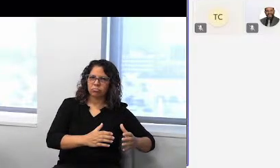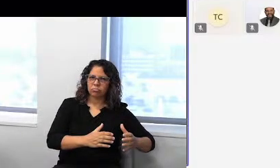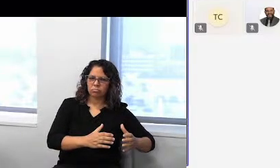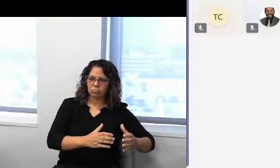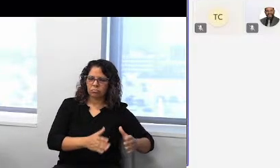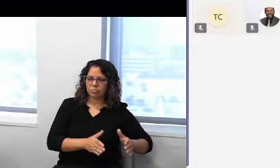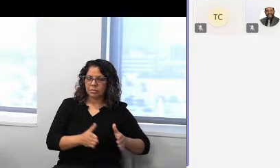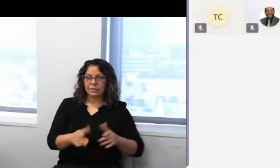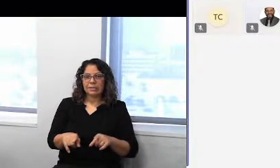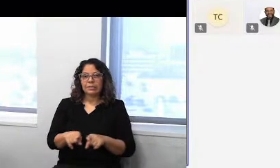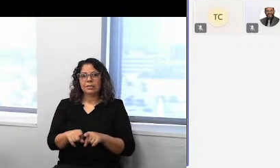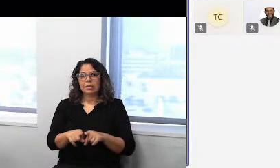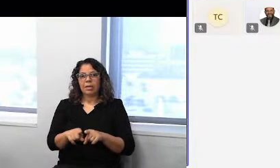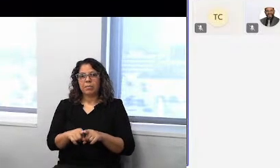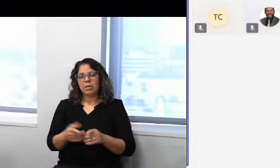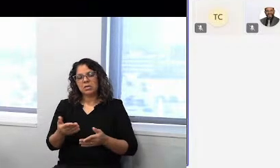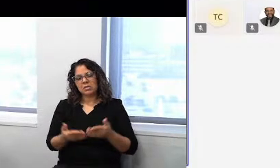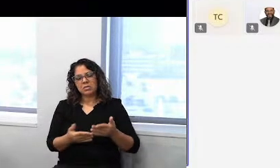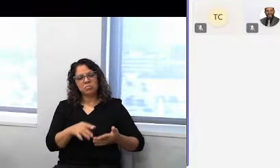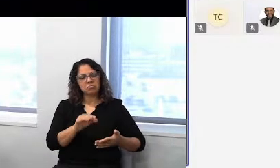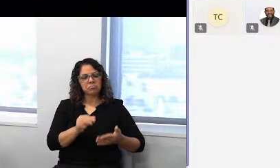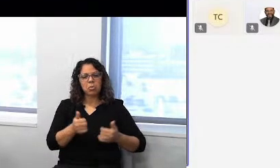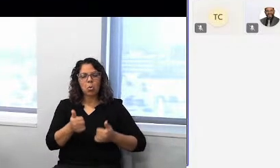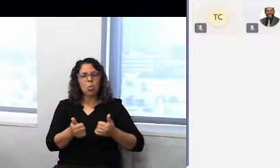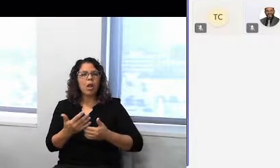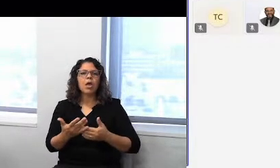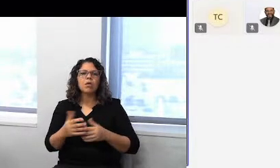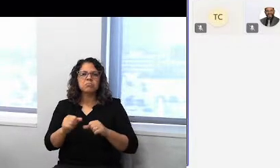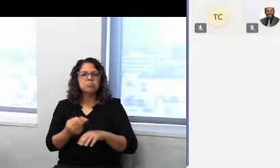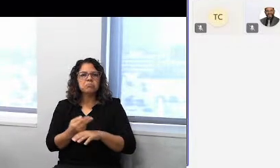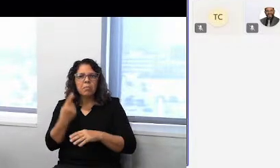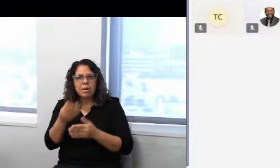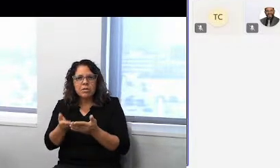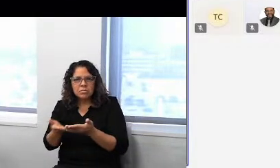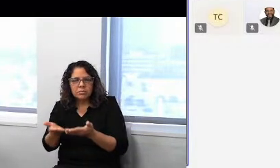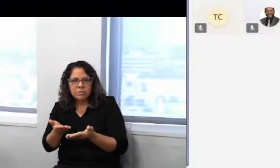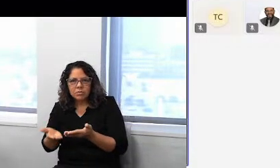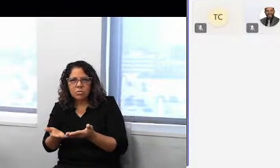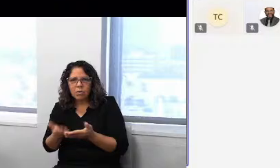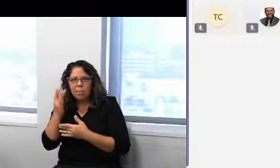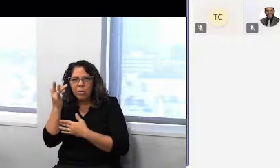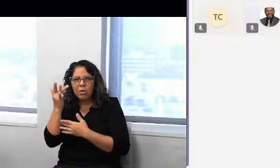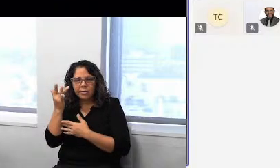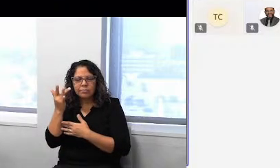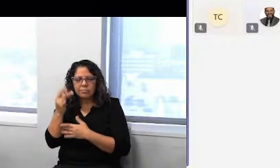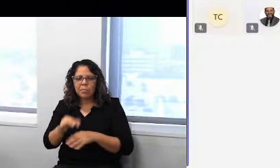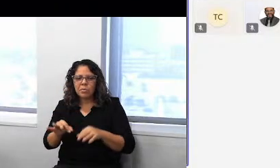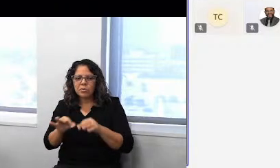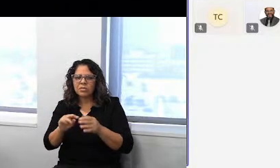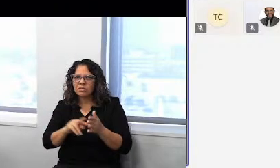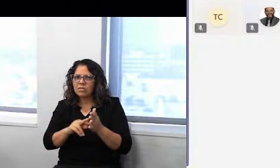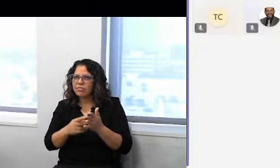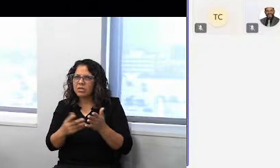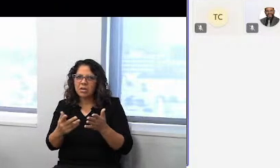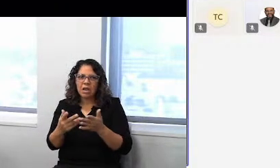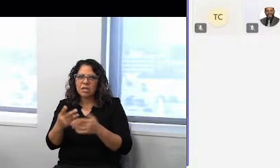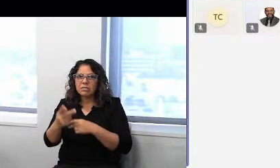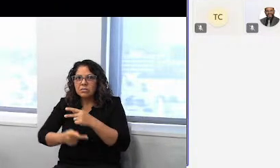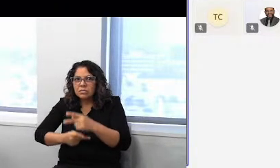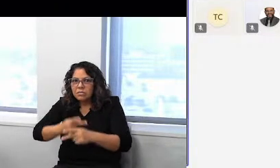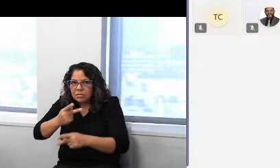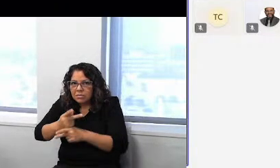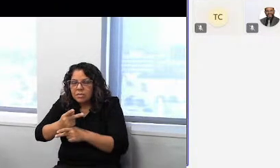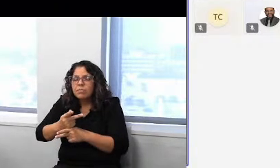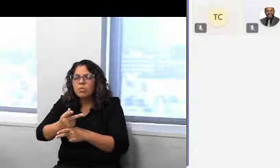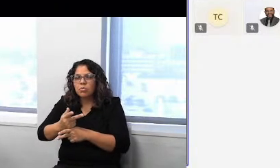will define the topology of the system that is being studied to understand what I just described earlier and the impact of